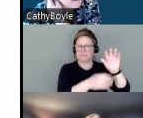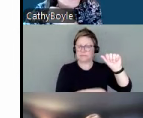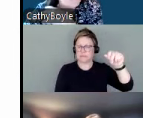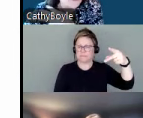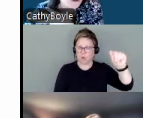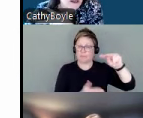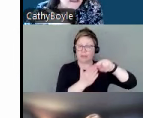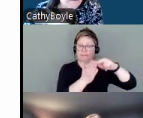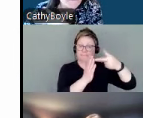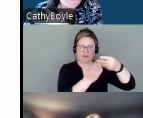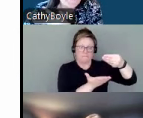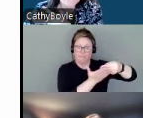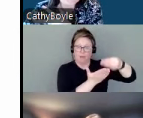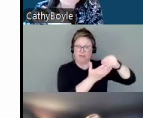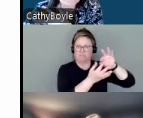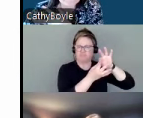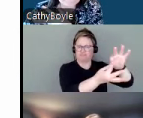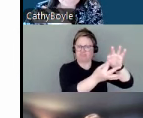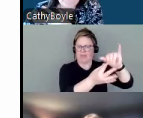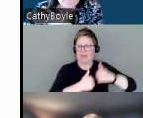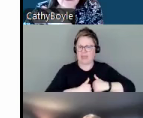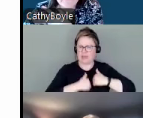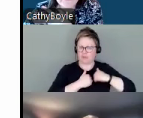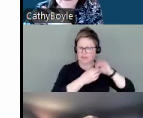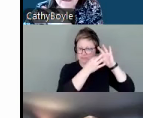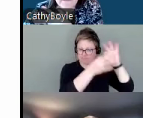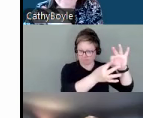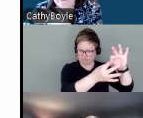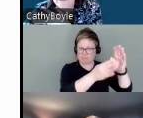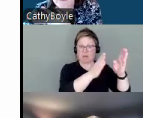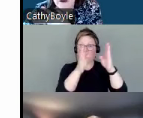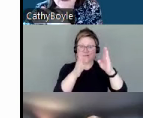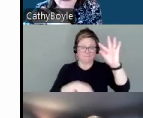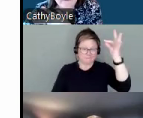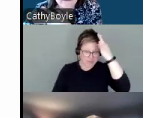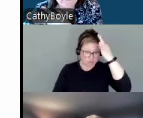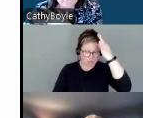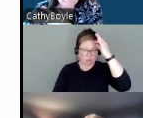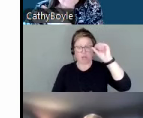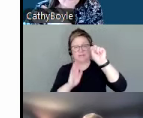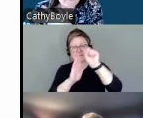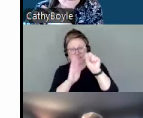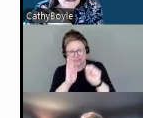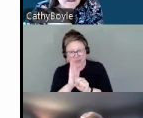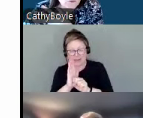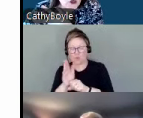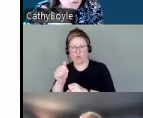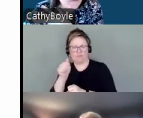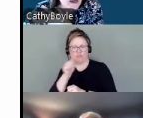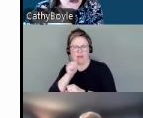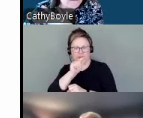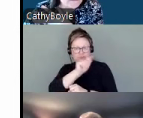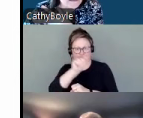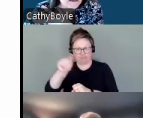is attached to an address. And again, it's federally funded, state funded, or privately funded. In our second row,